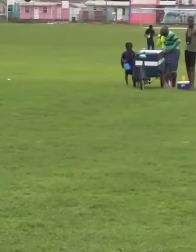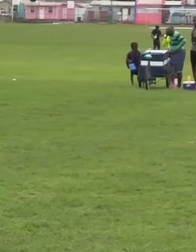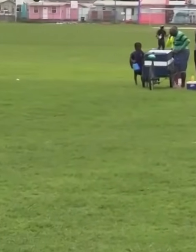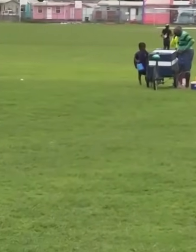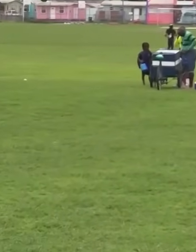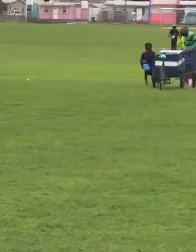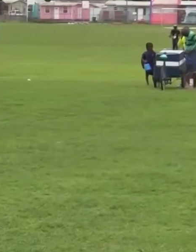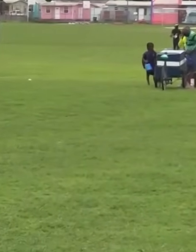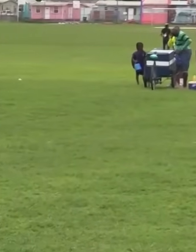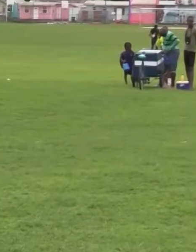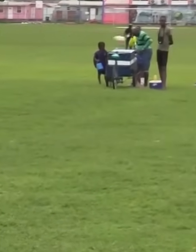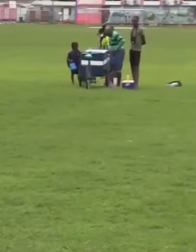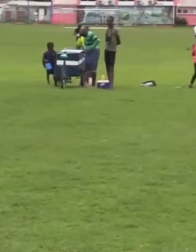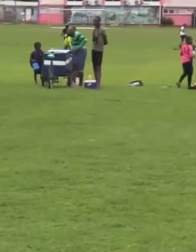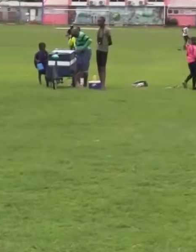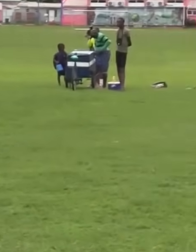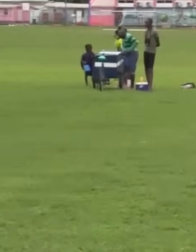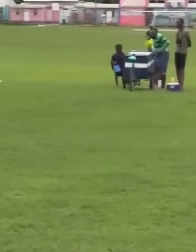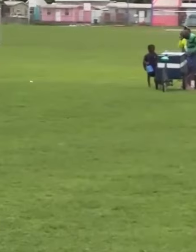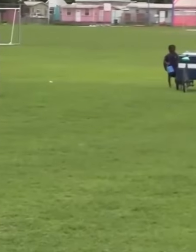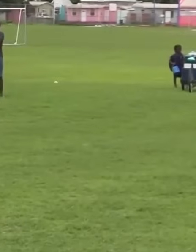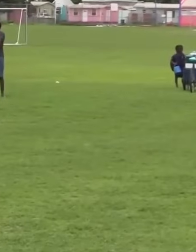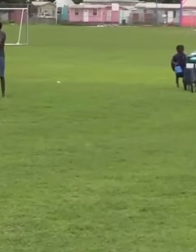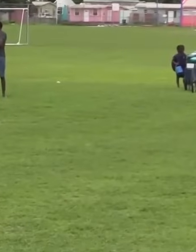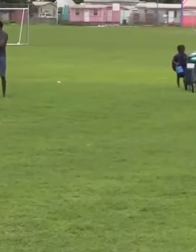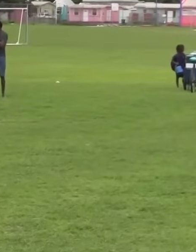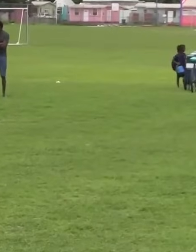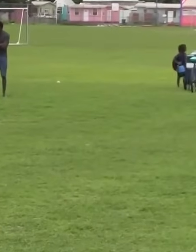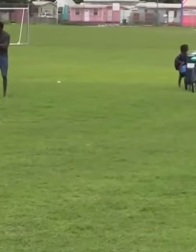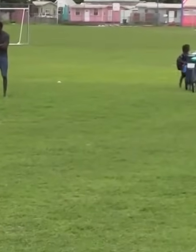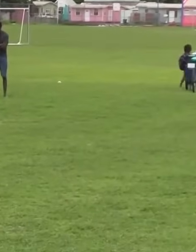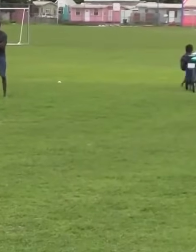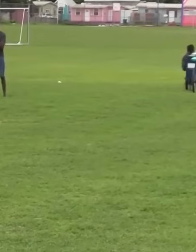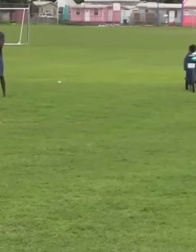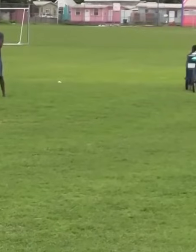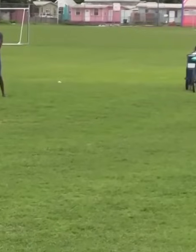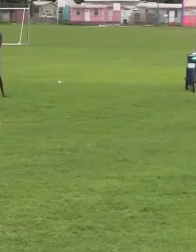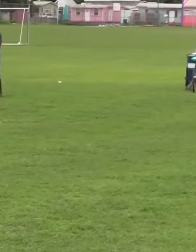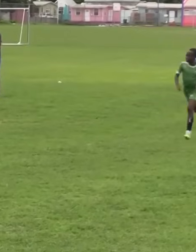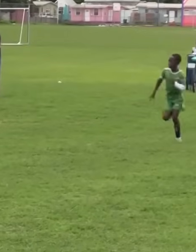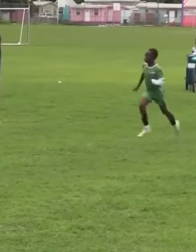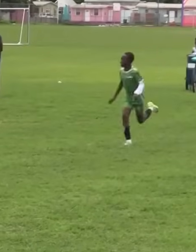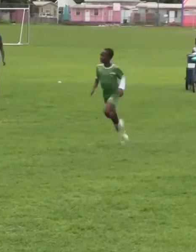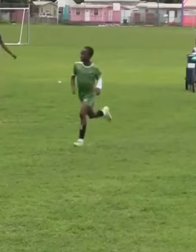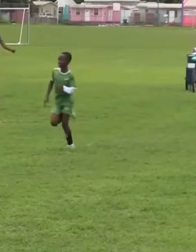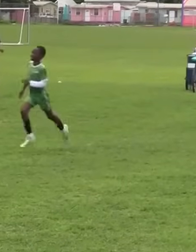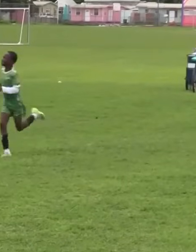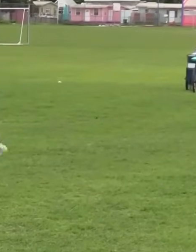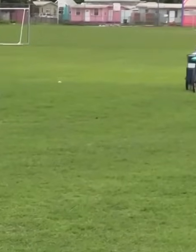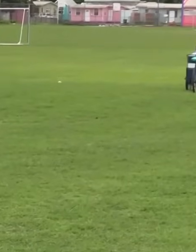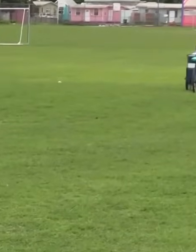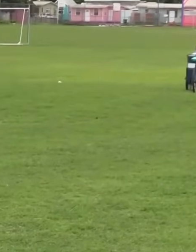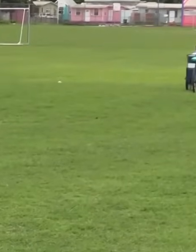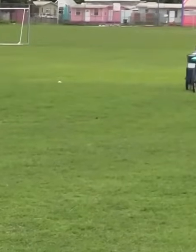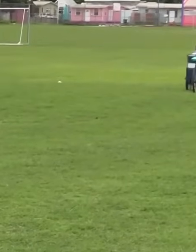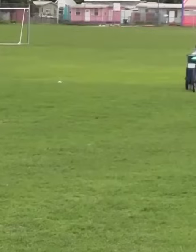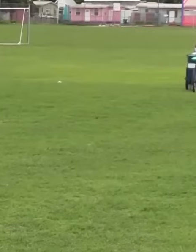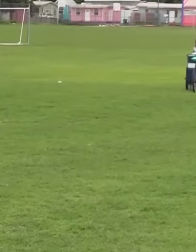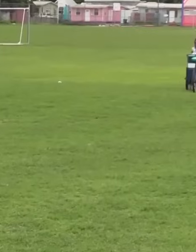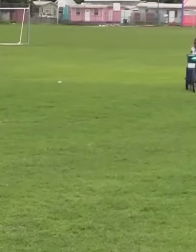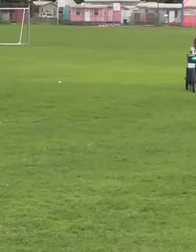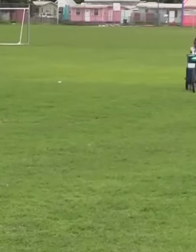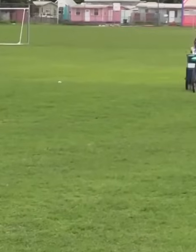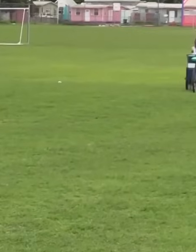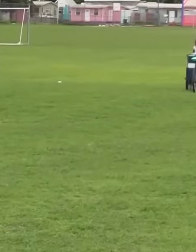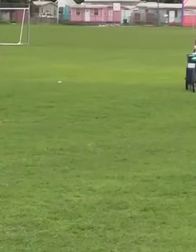more. Sean Aaron Goodenedger writes his name on the score sheet to complete the win. Final score, St.